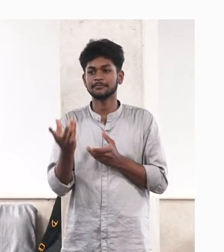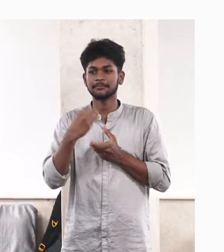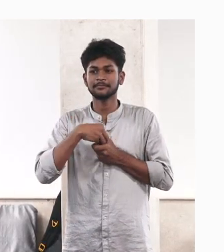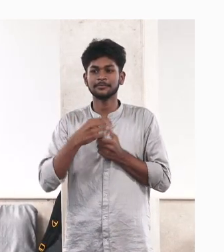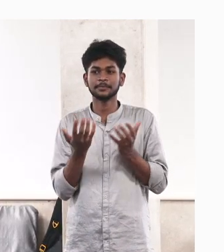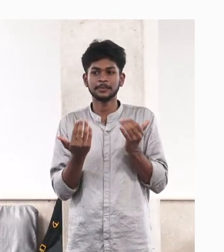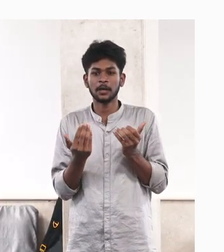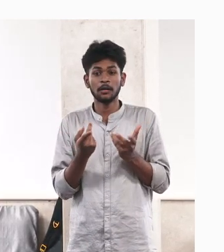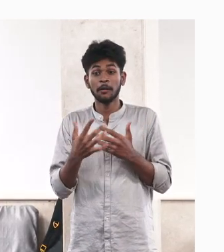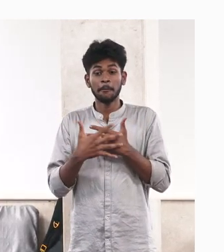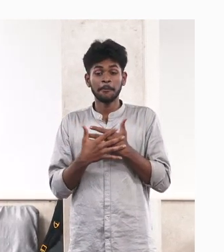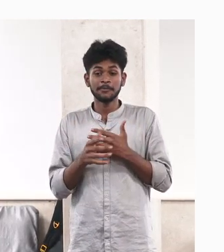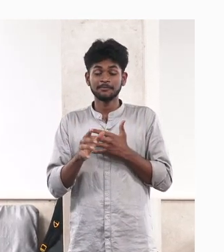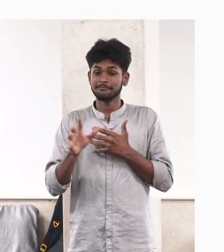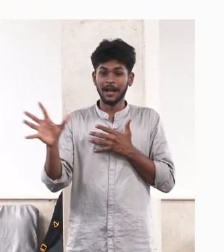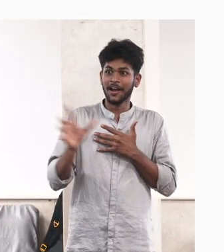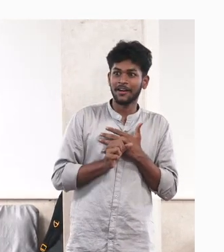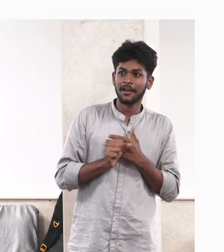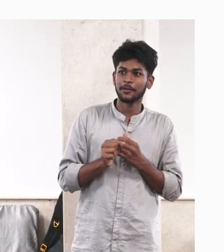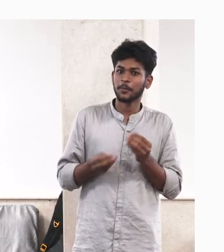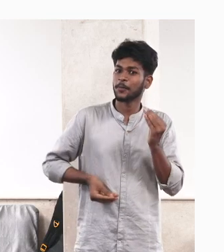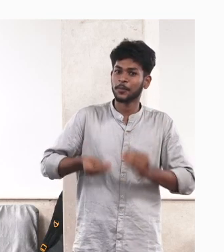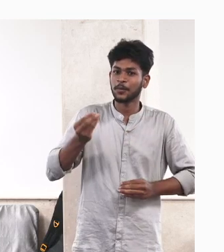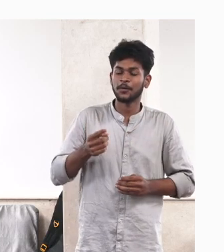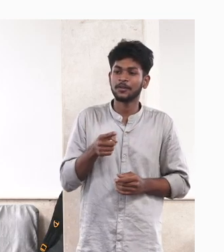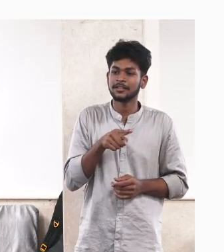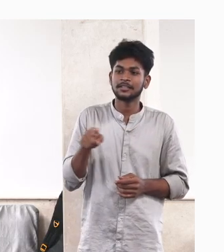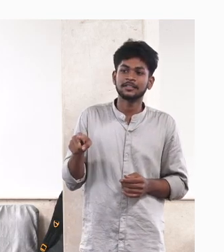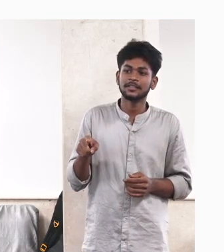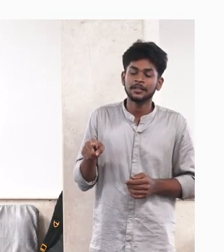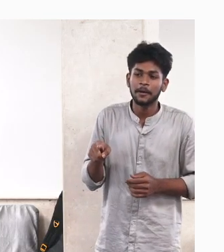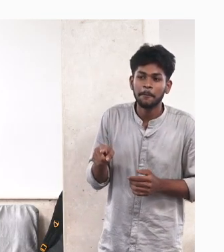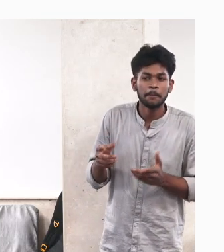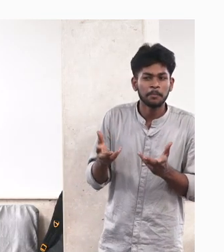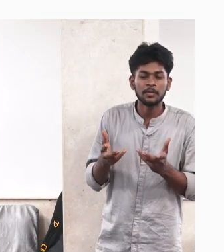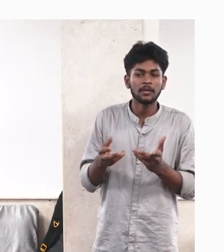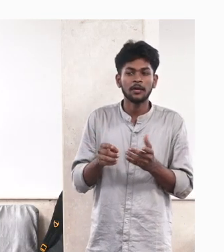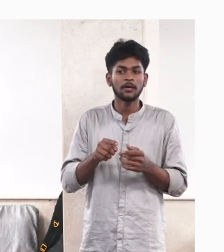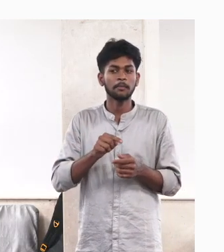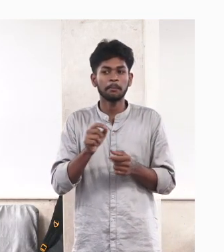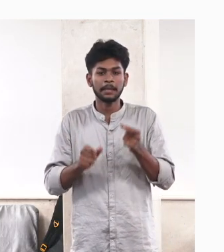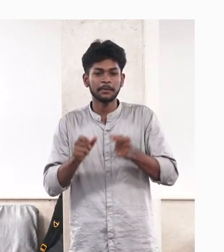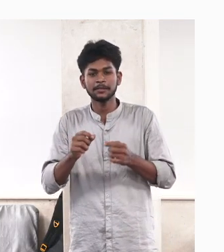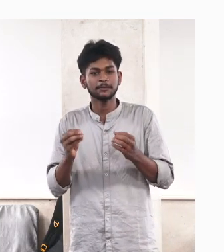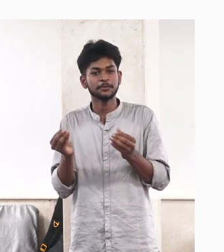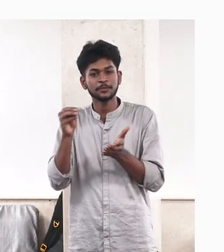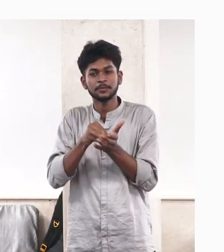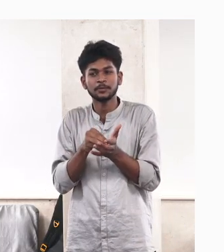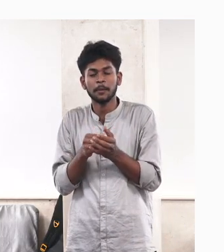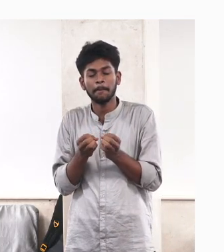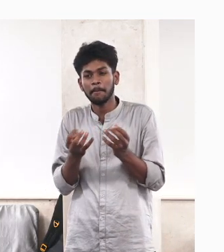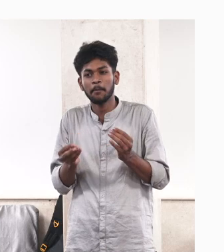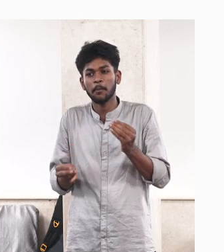really attracted in Open Dialogue approach was their putting a bit